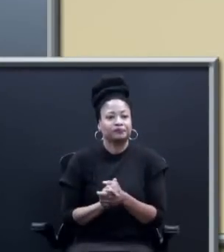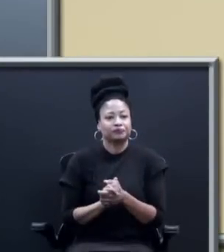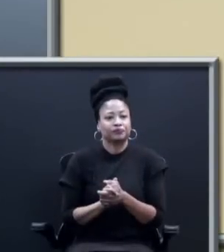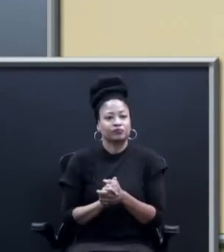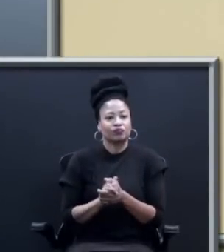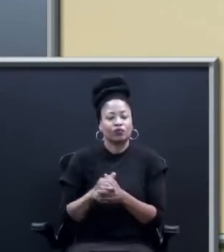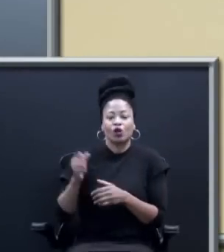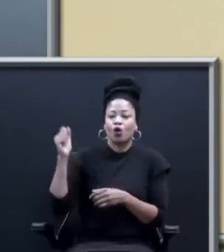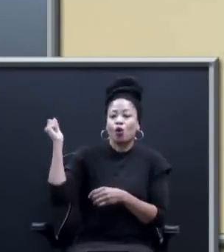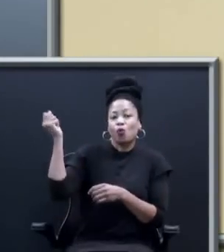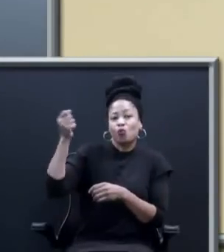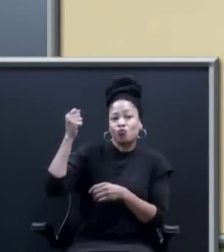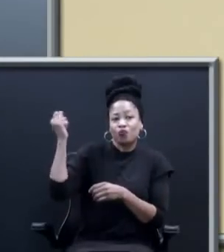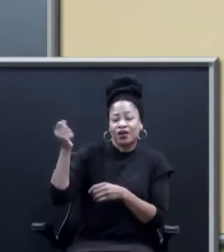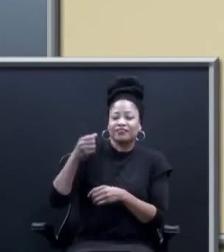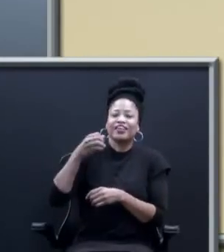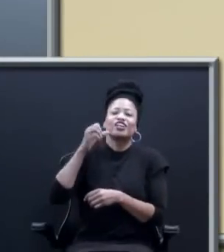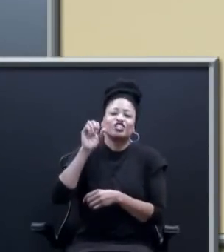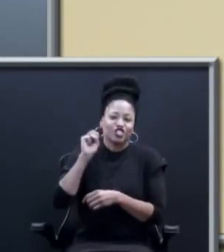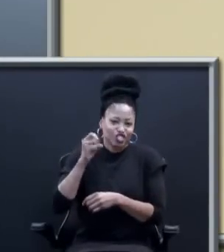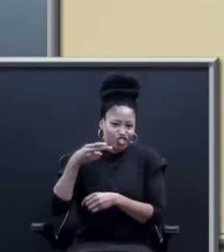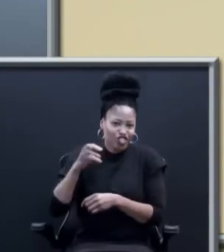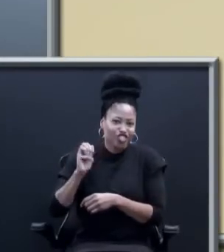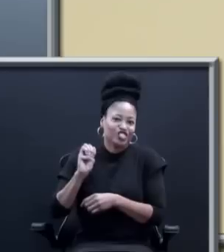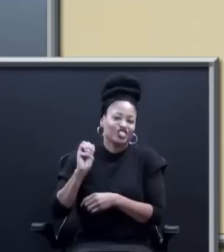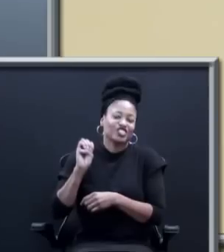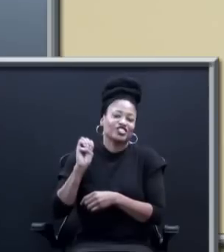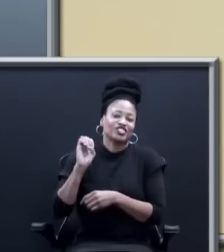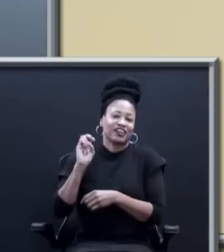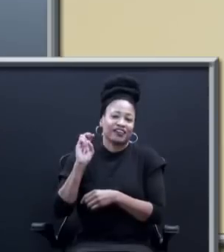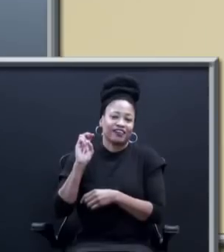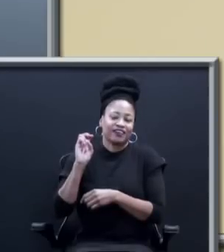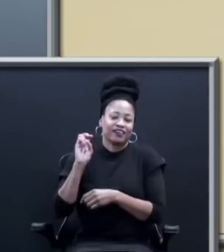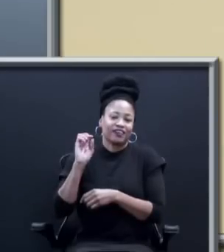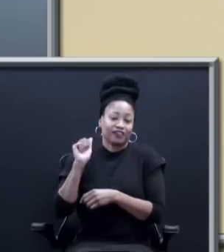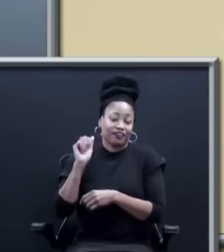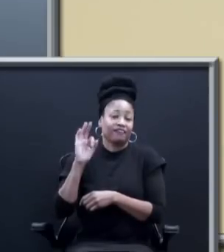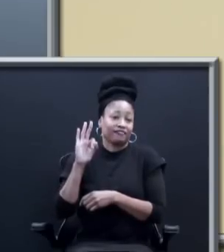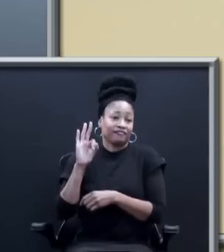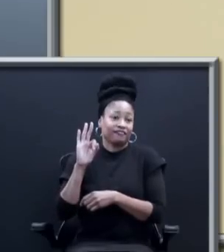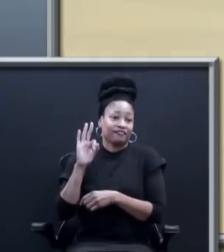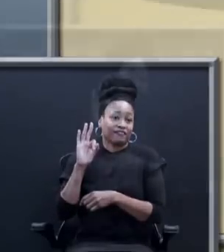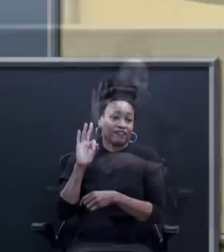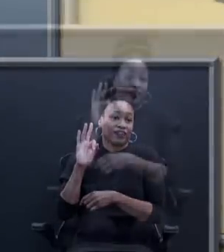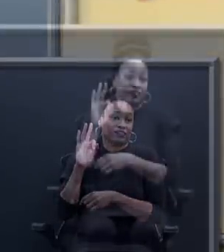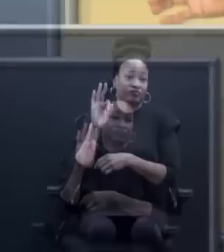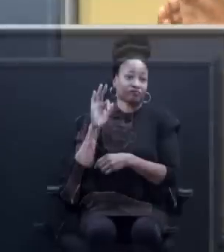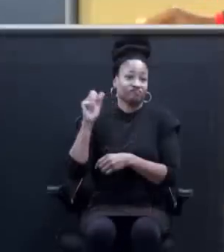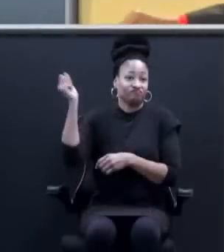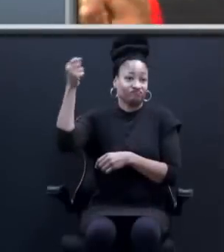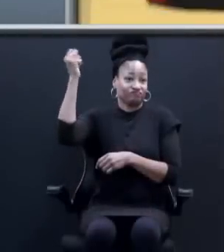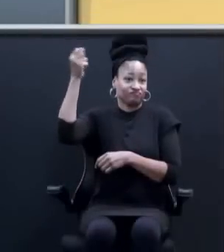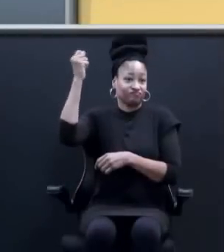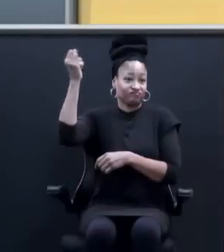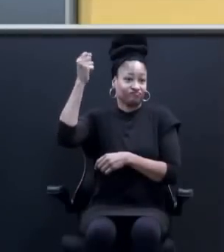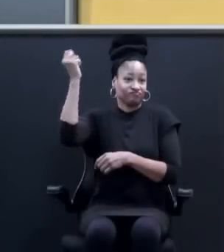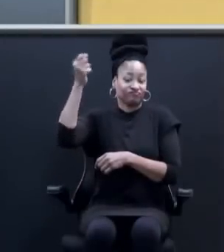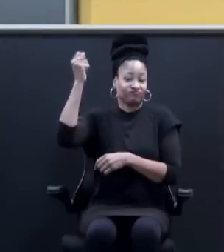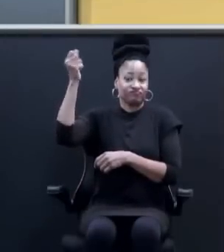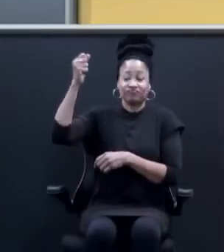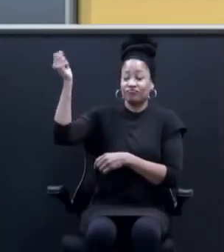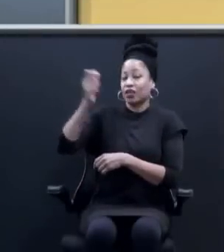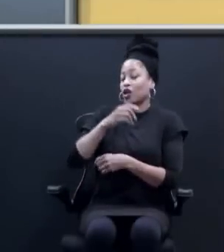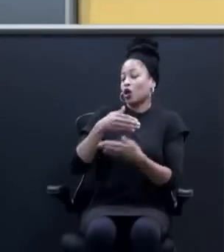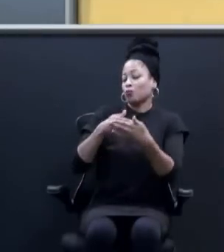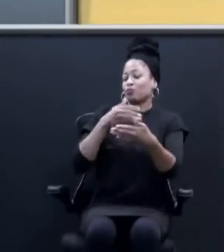Uh-huh. On the morrow after the Sabbath, the priest shall wave it. So he going to get this sheaf of harvest and he going to wave it before the Lord.